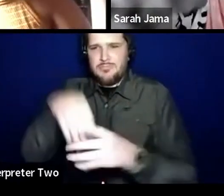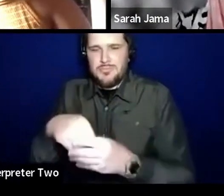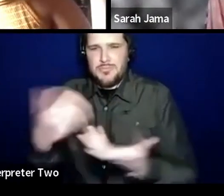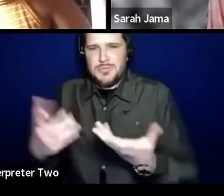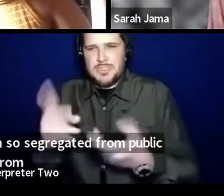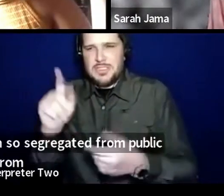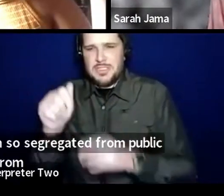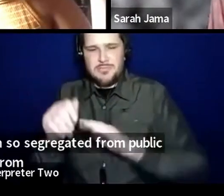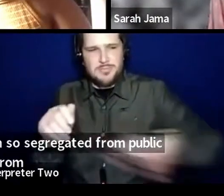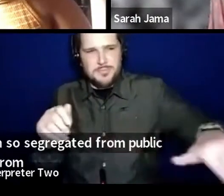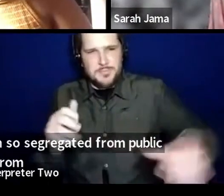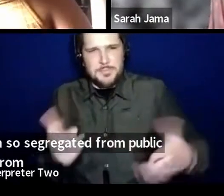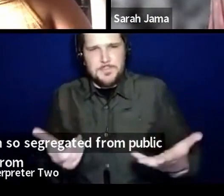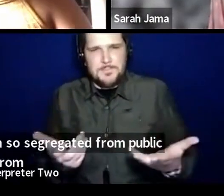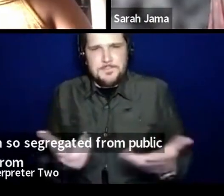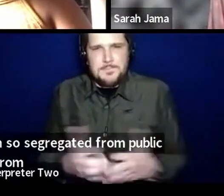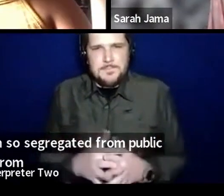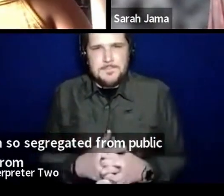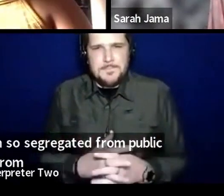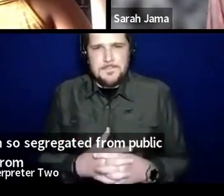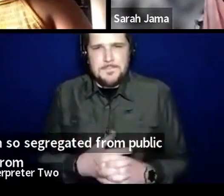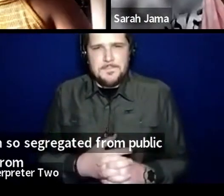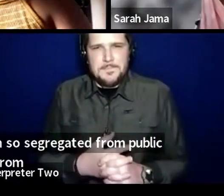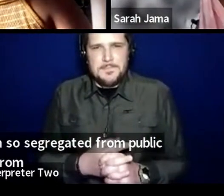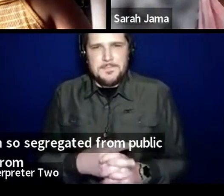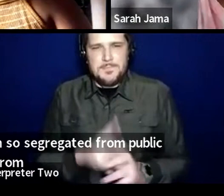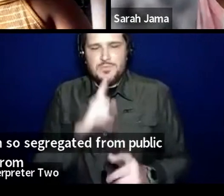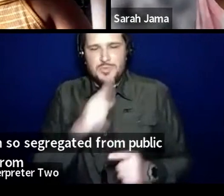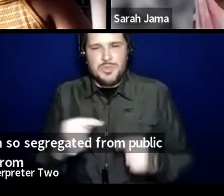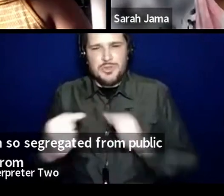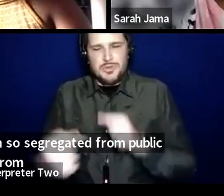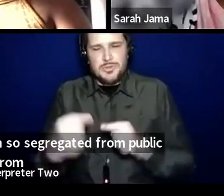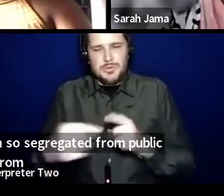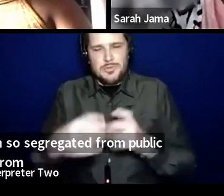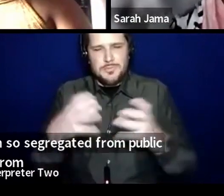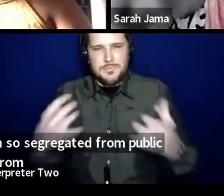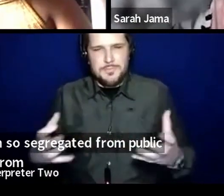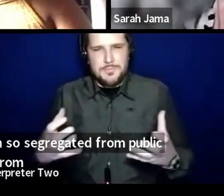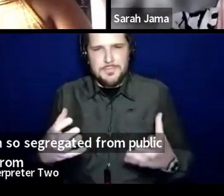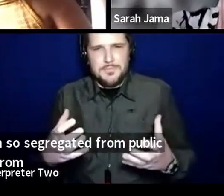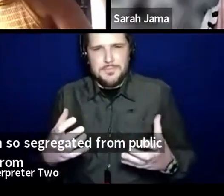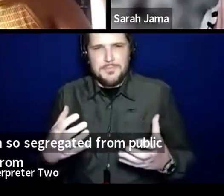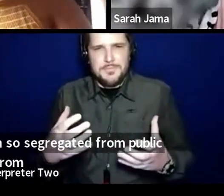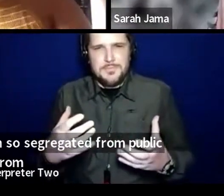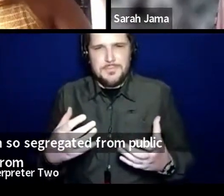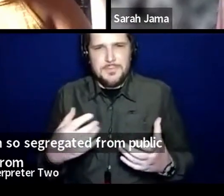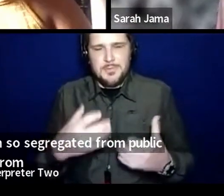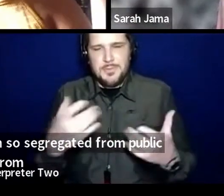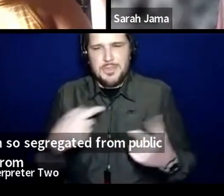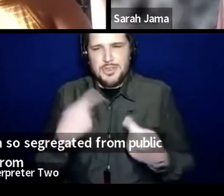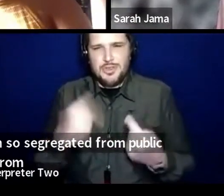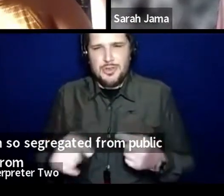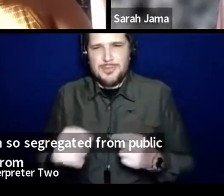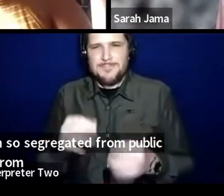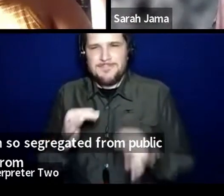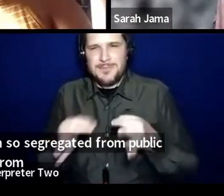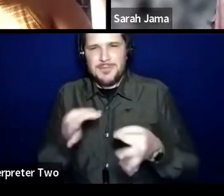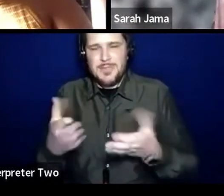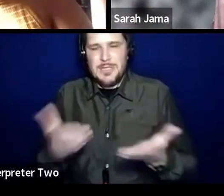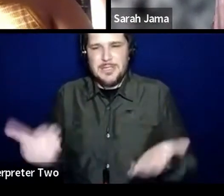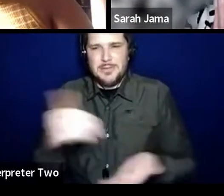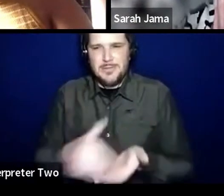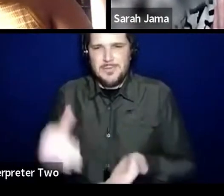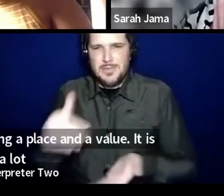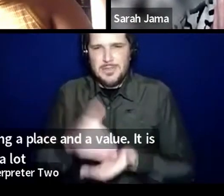value. And it's a struggle a lot, because as much as I can try to articulate things again and again in